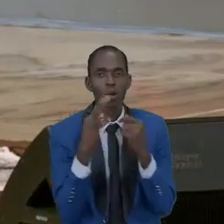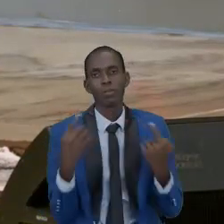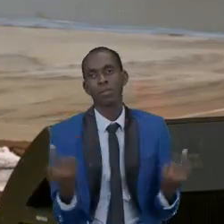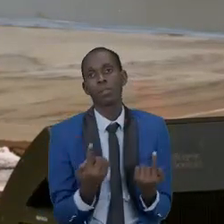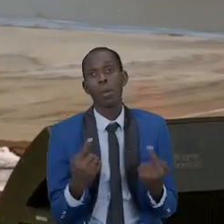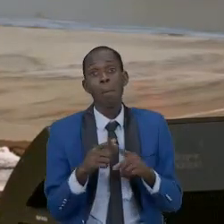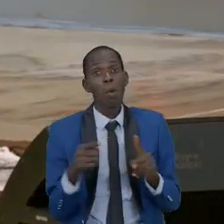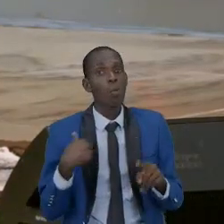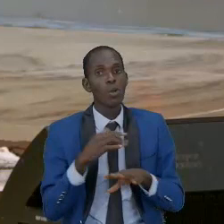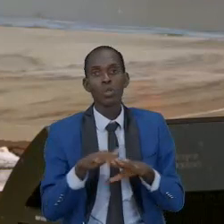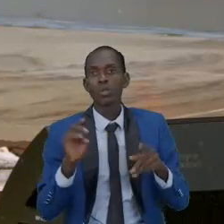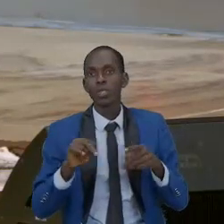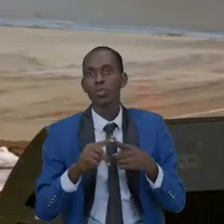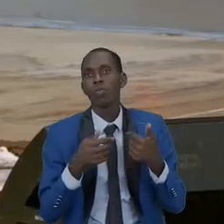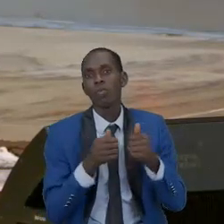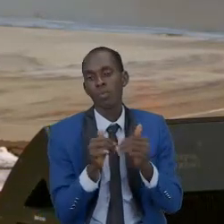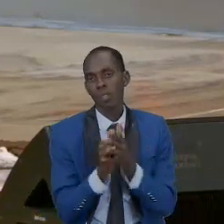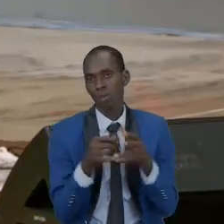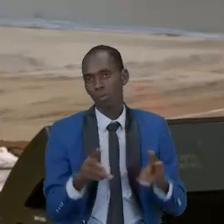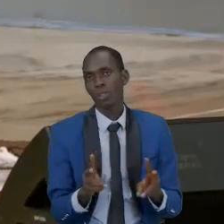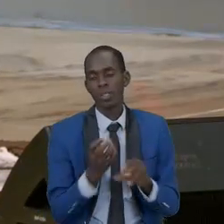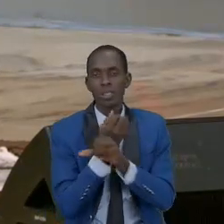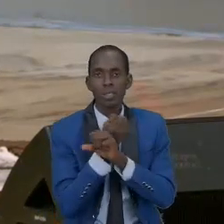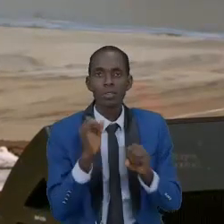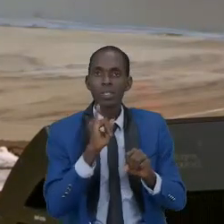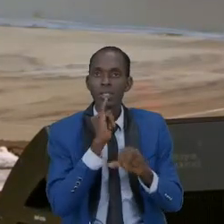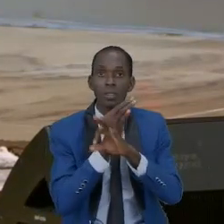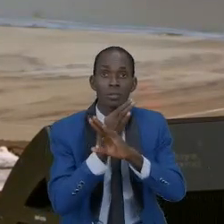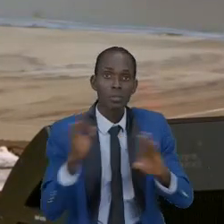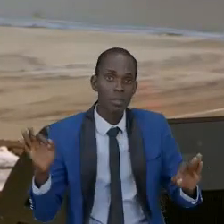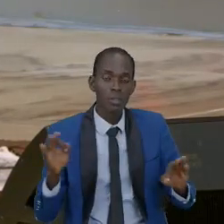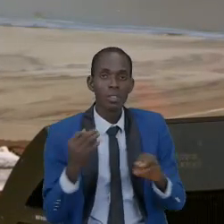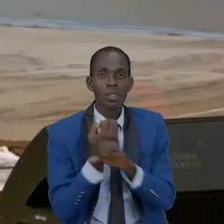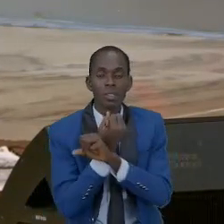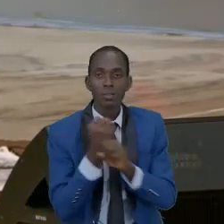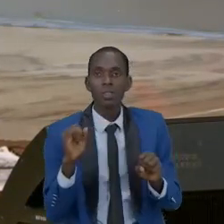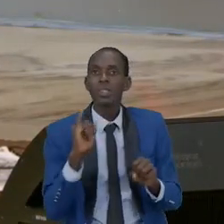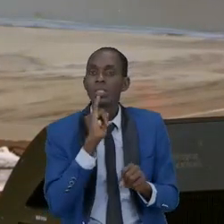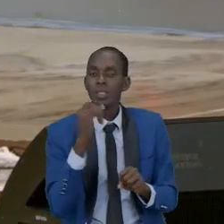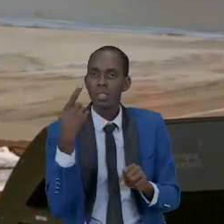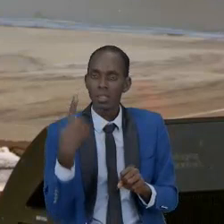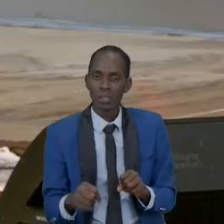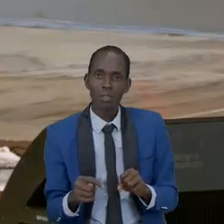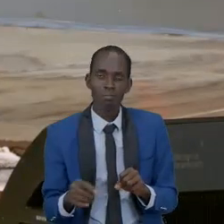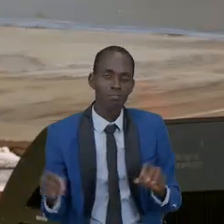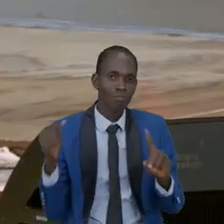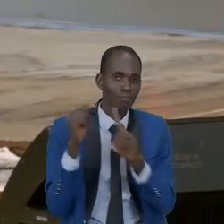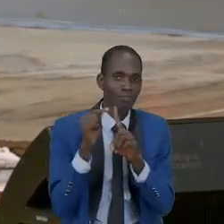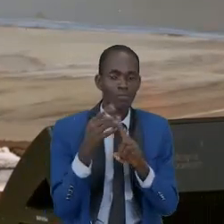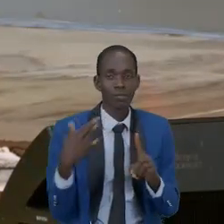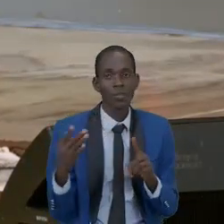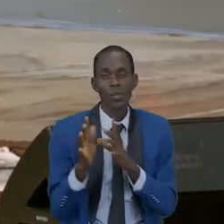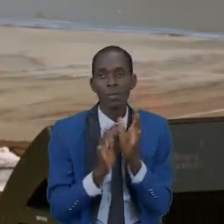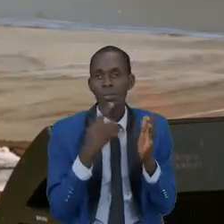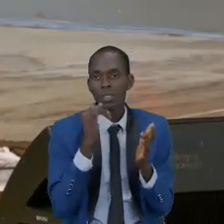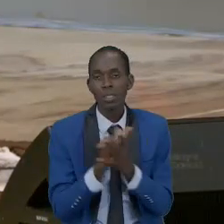that direction. Salvation is free. Salvation is a gift. And the Lord had said, for God so loved the